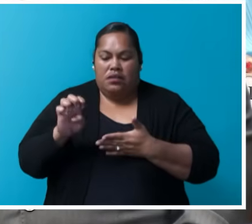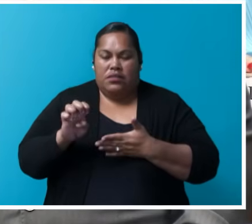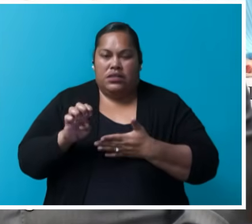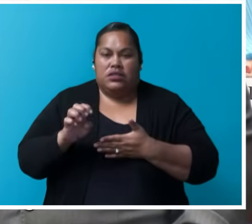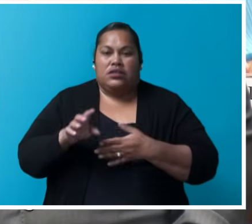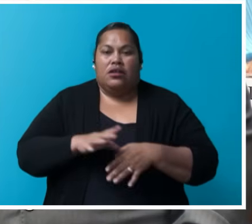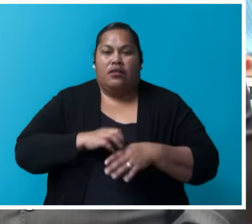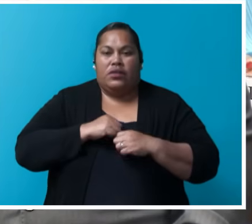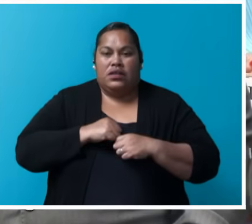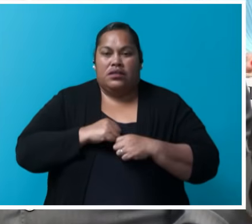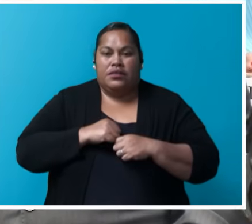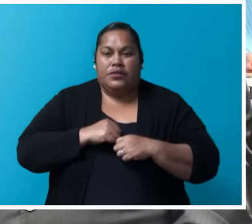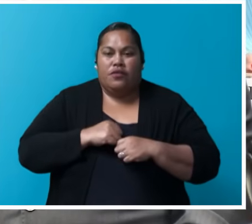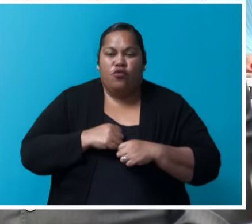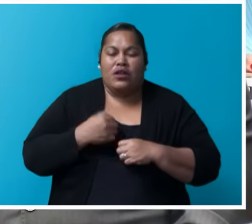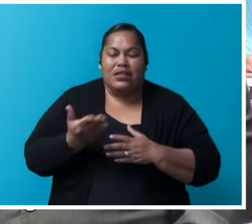by extending such facilities.